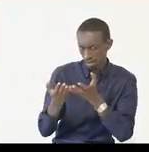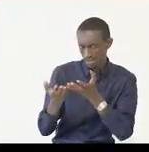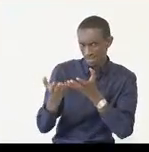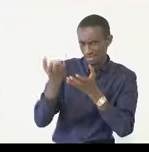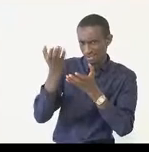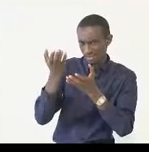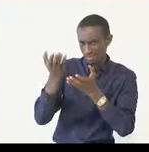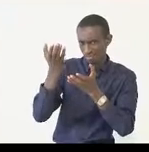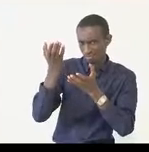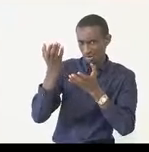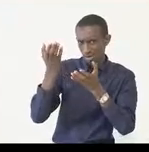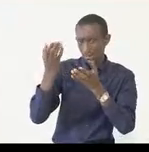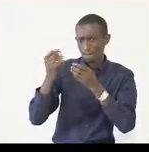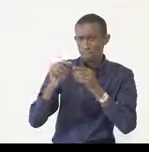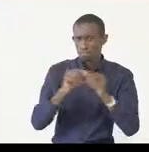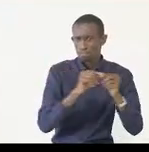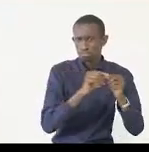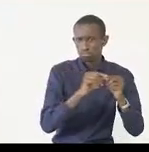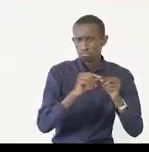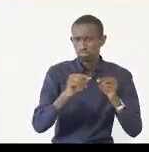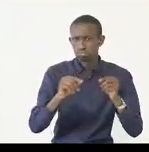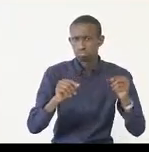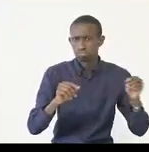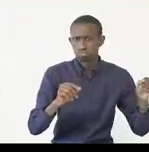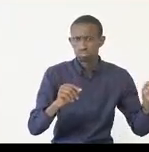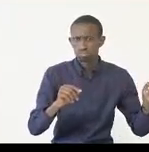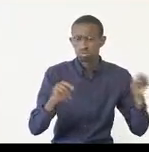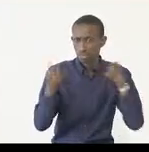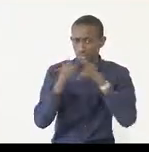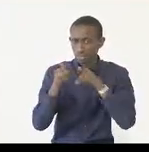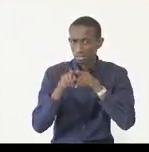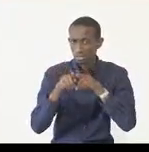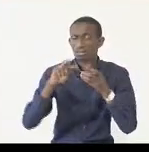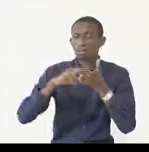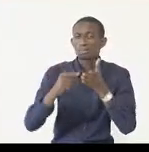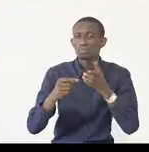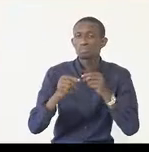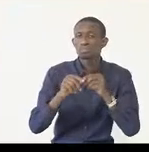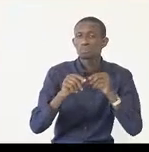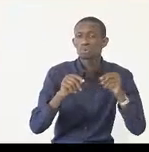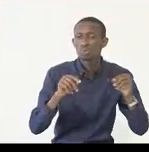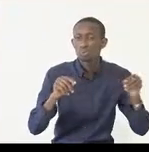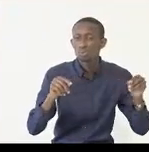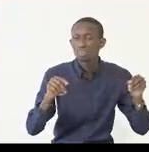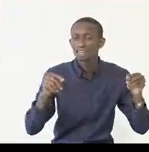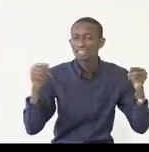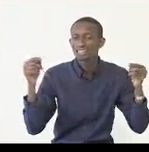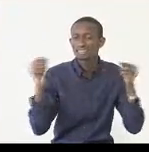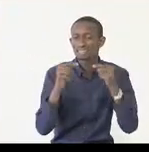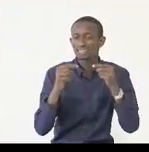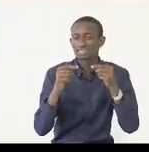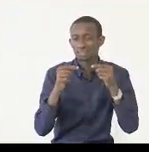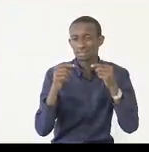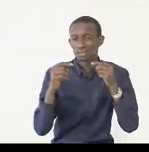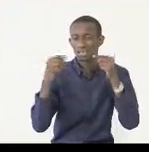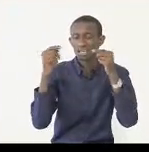the same line means the line passes through the center of one, it is passing into another center of another second one,